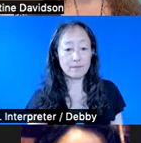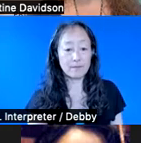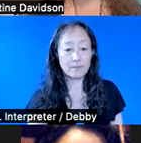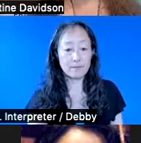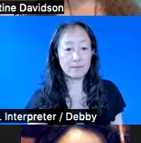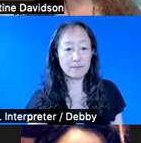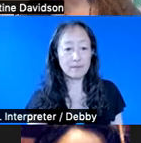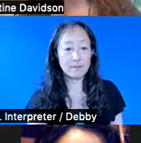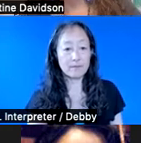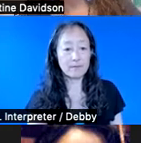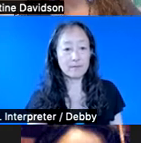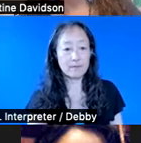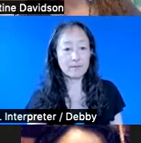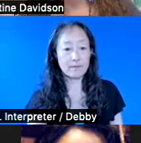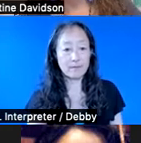Folks back.